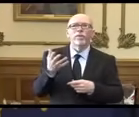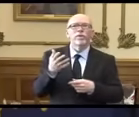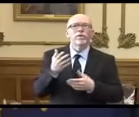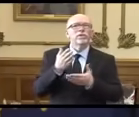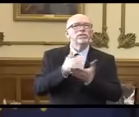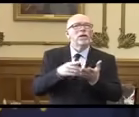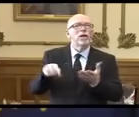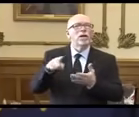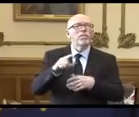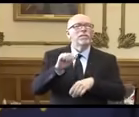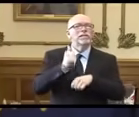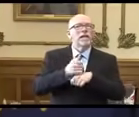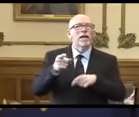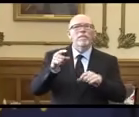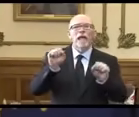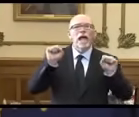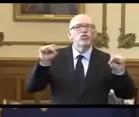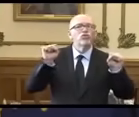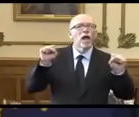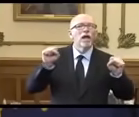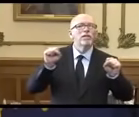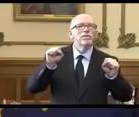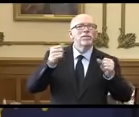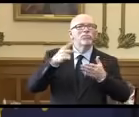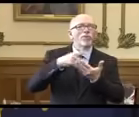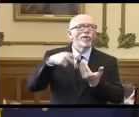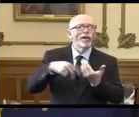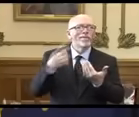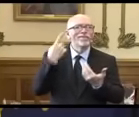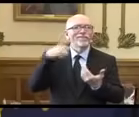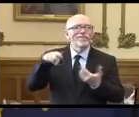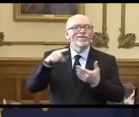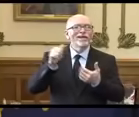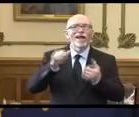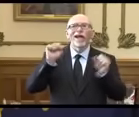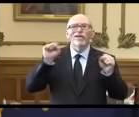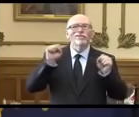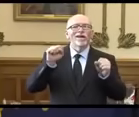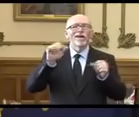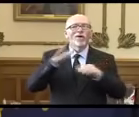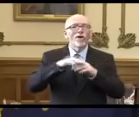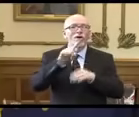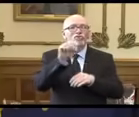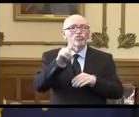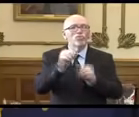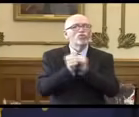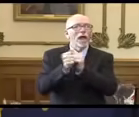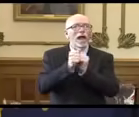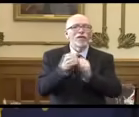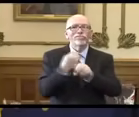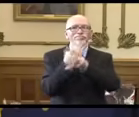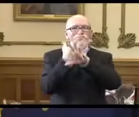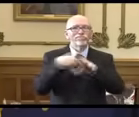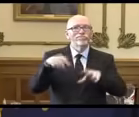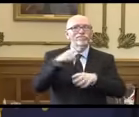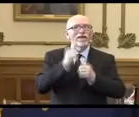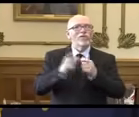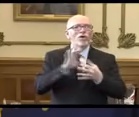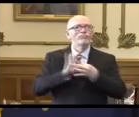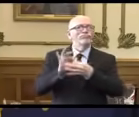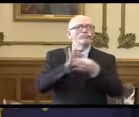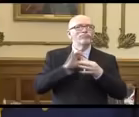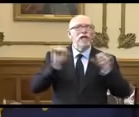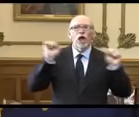have set up exercise routines where they're doing exercise programs on Zoom together as a company. So there is